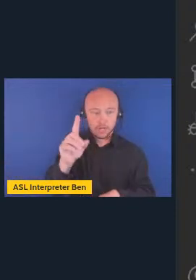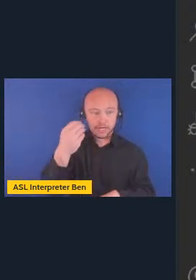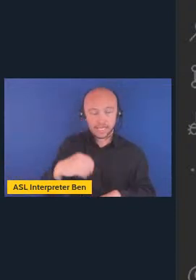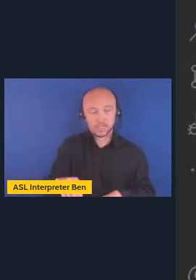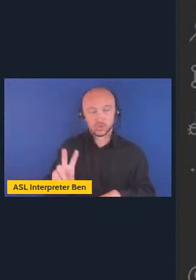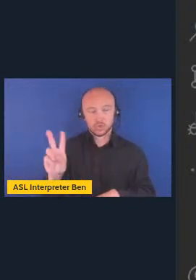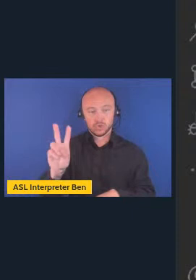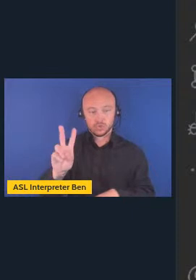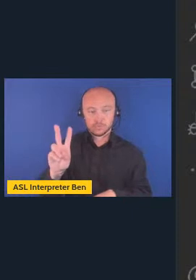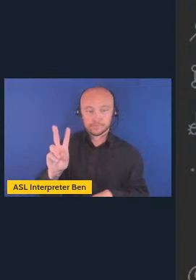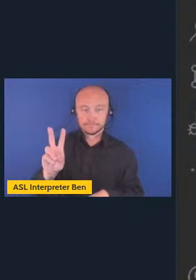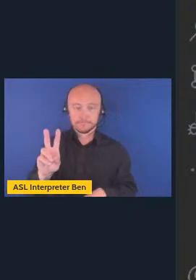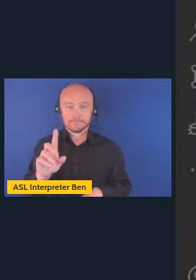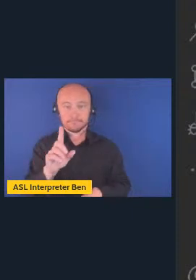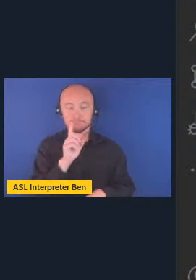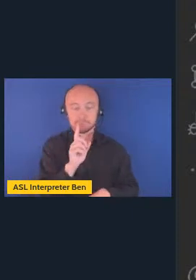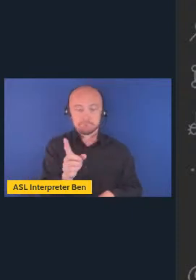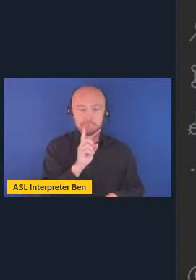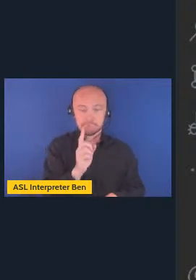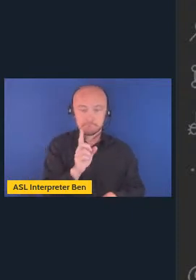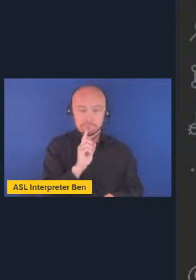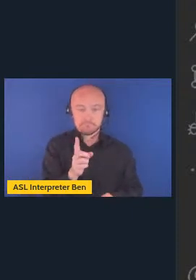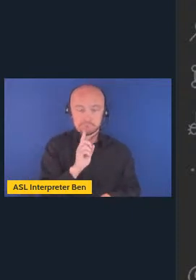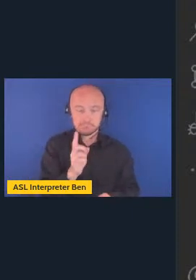ABCD2, and I want to make sure that